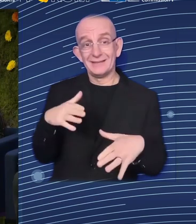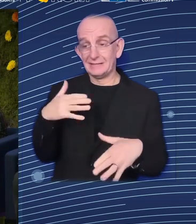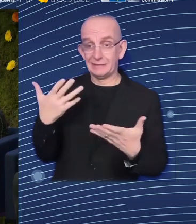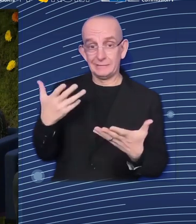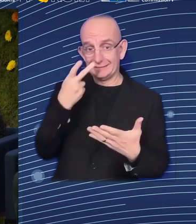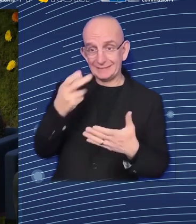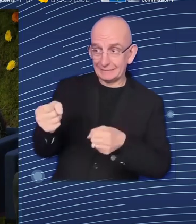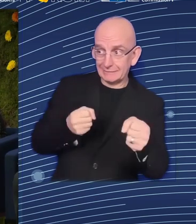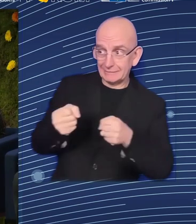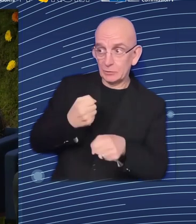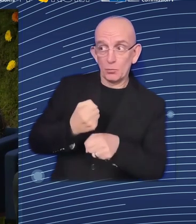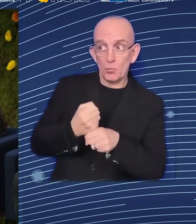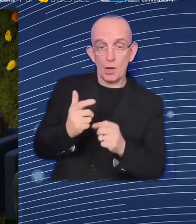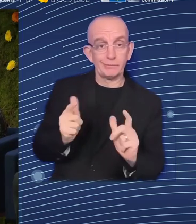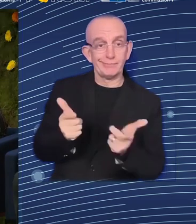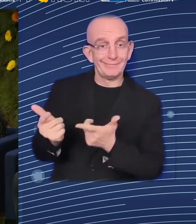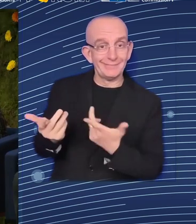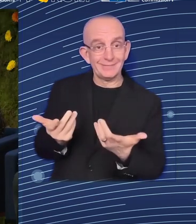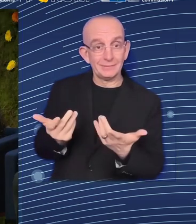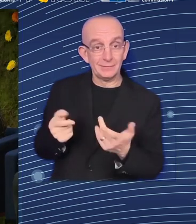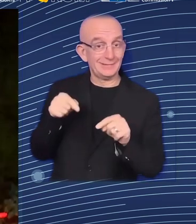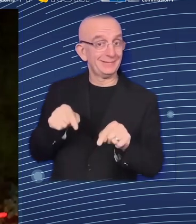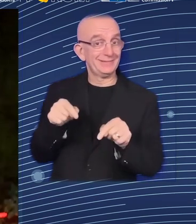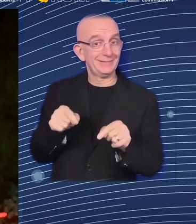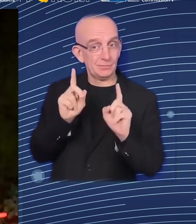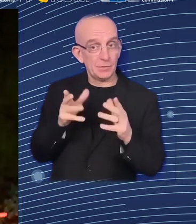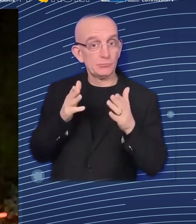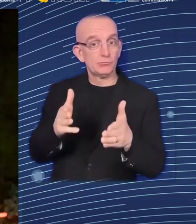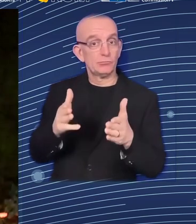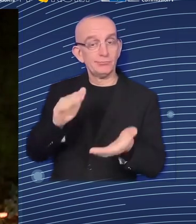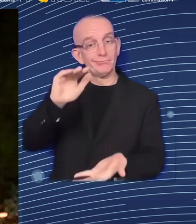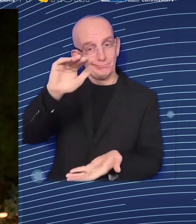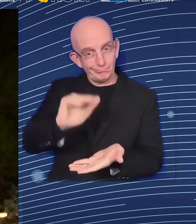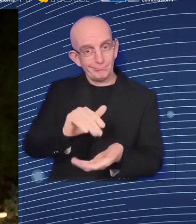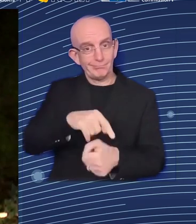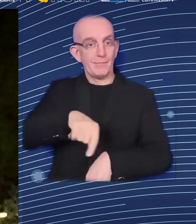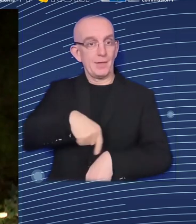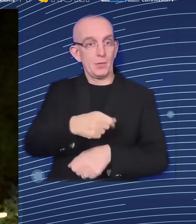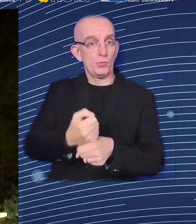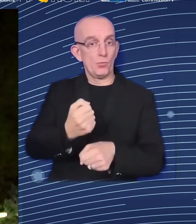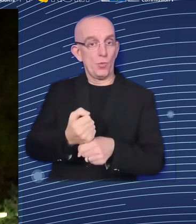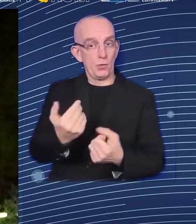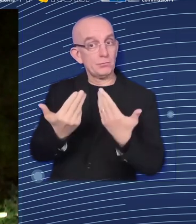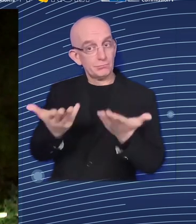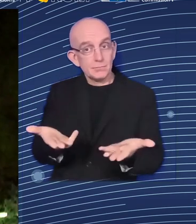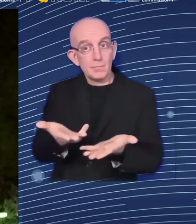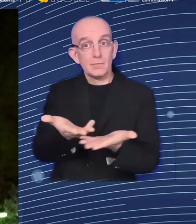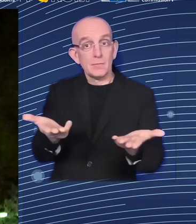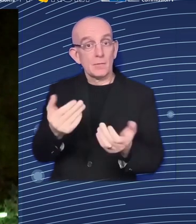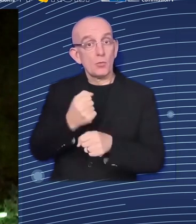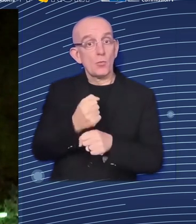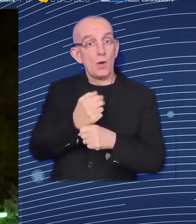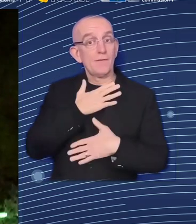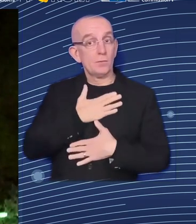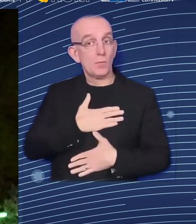offering what workers want, more people would join the labor market and engage in employment. So it could